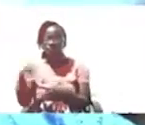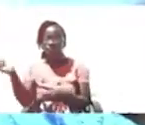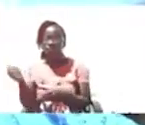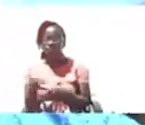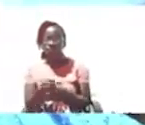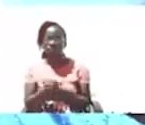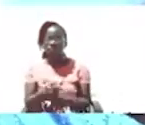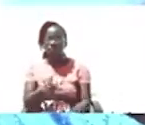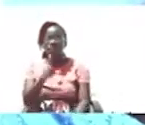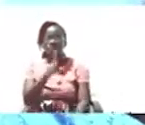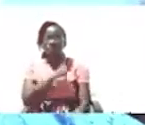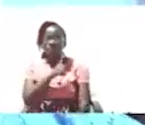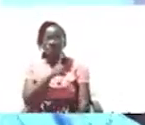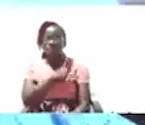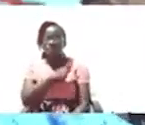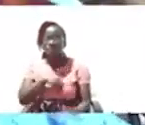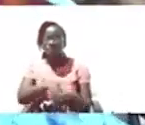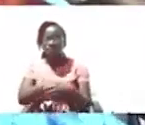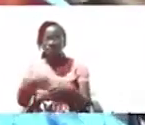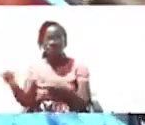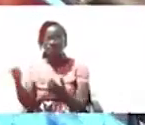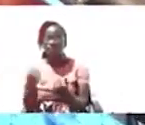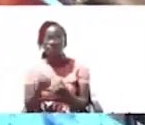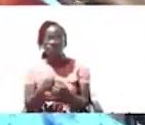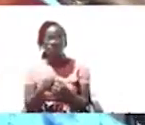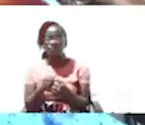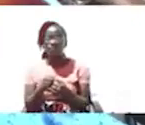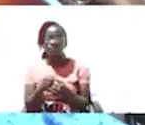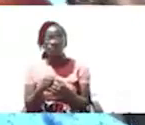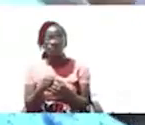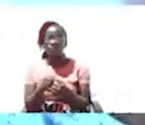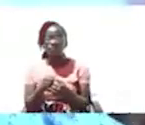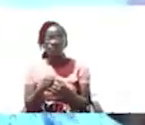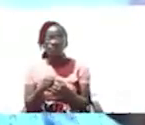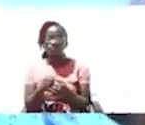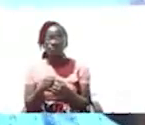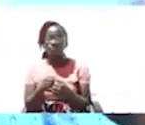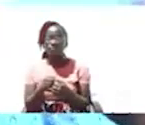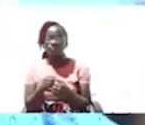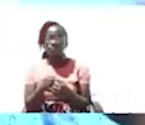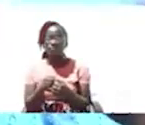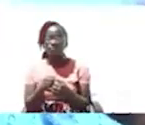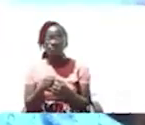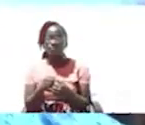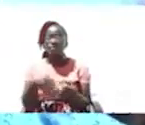Lazarus, Sibra! Lazarus, come out! I